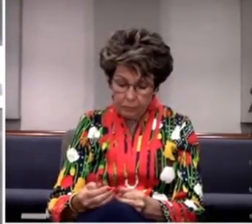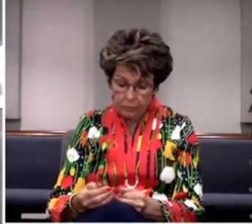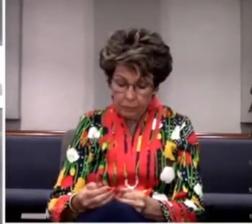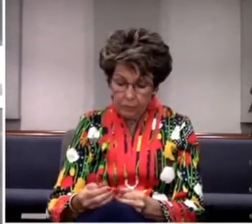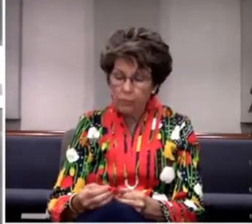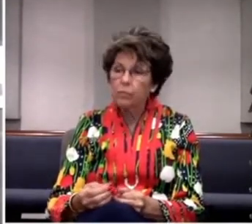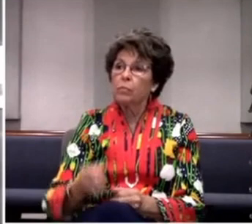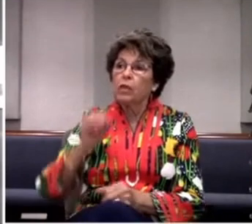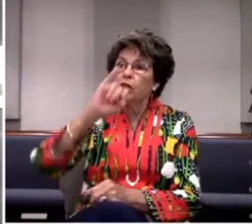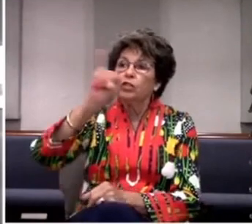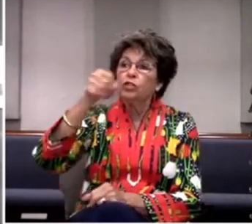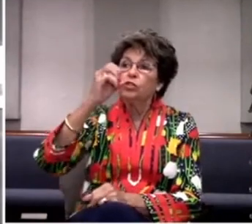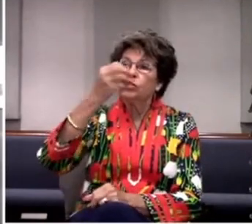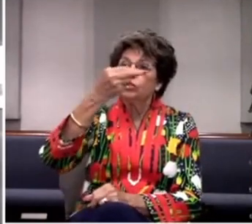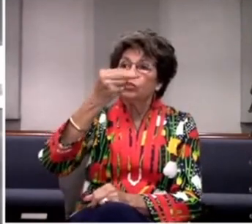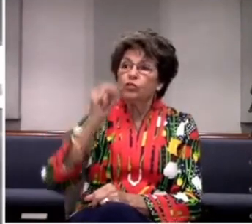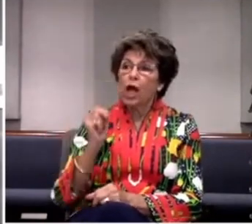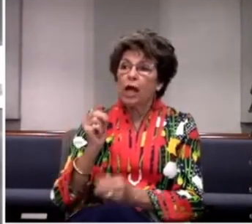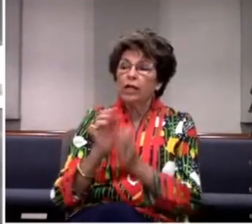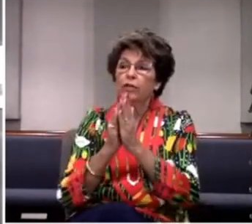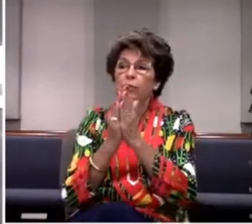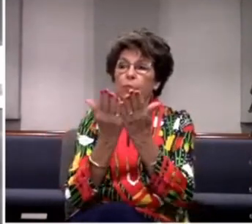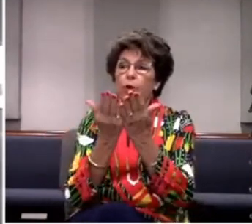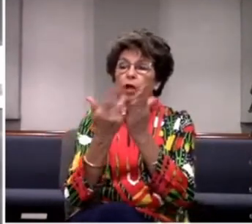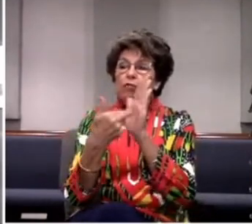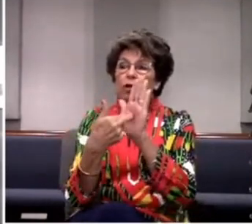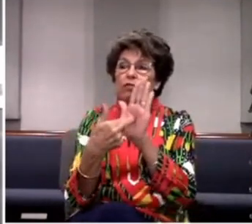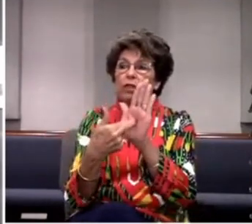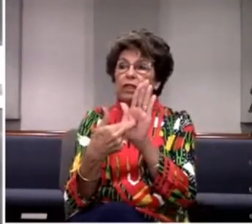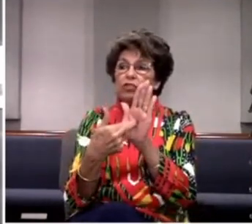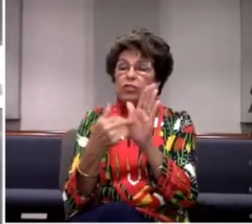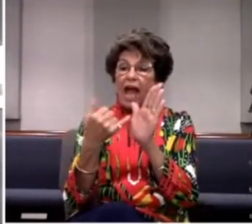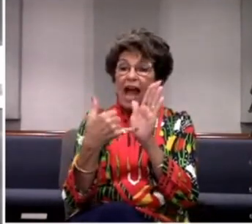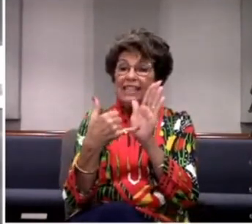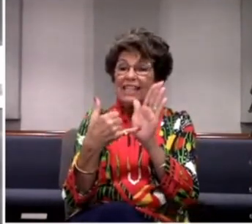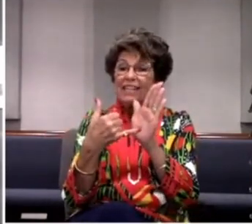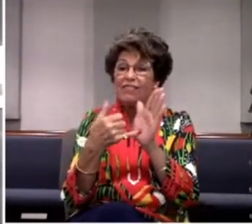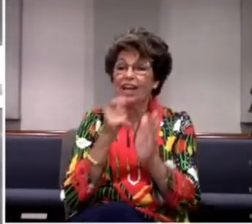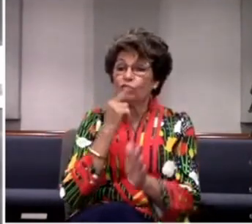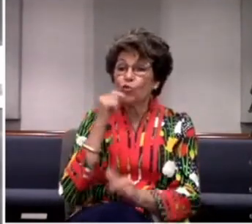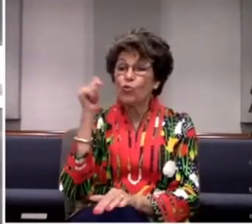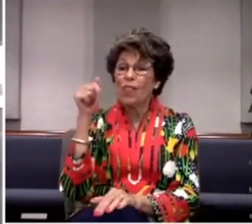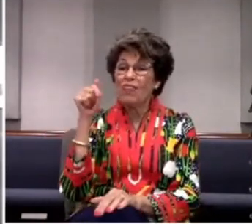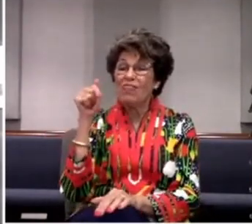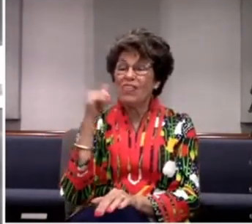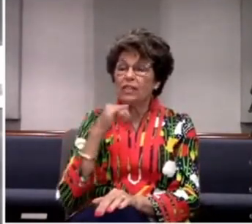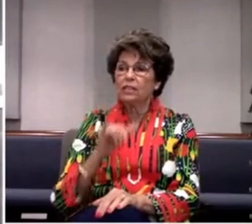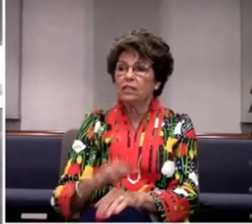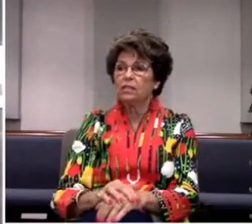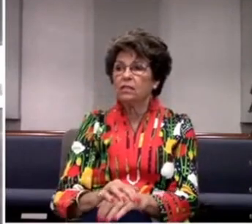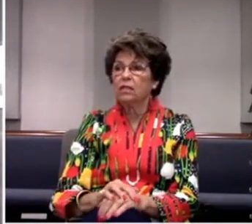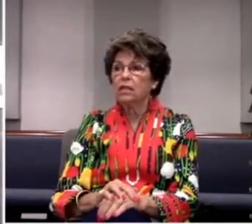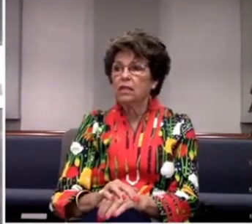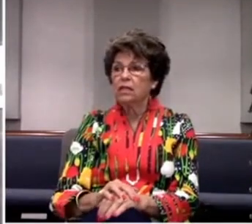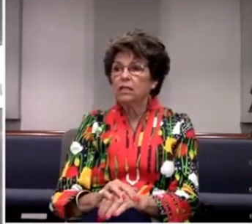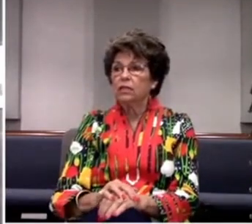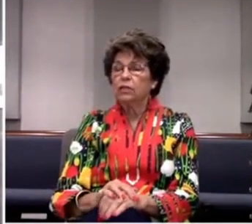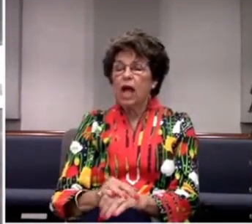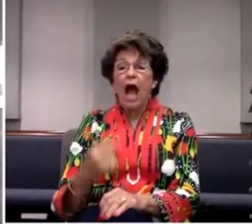who this is. If you'll stay with me the whole message, I promise you, you'll be